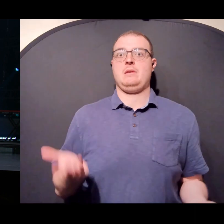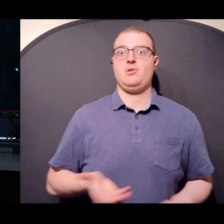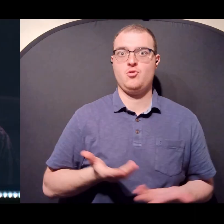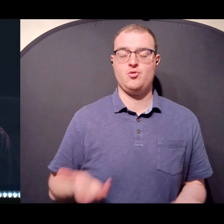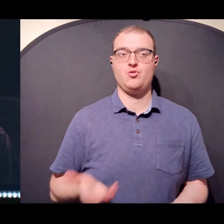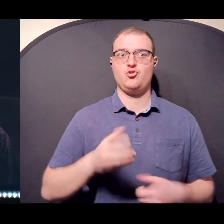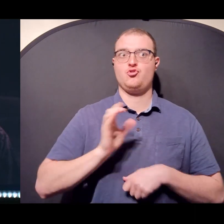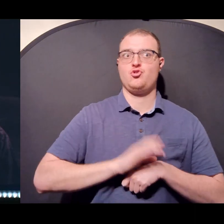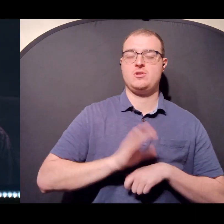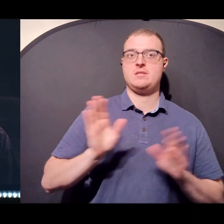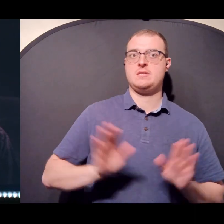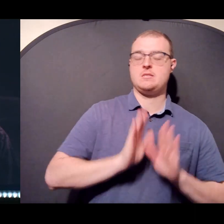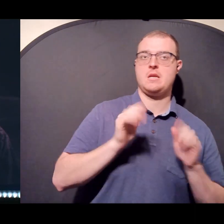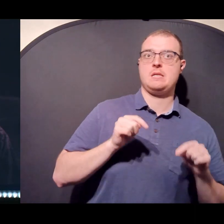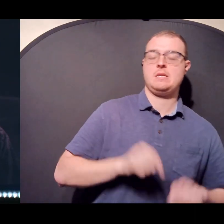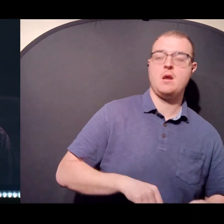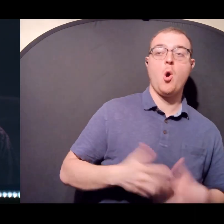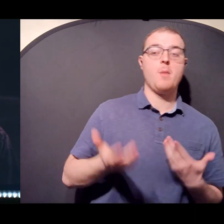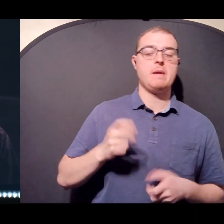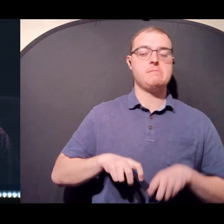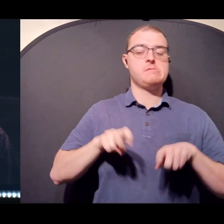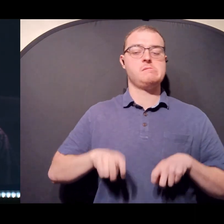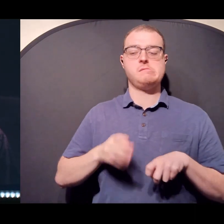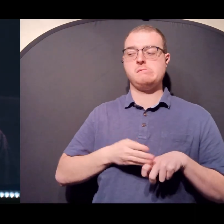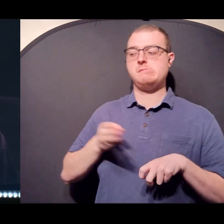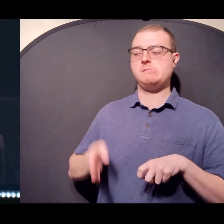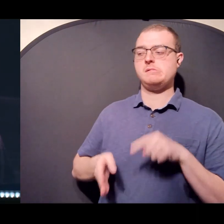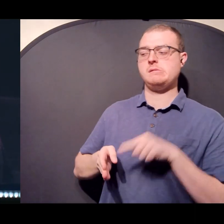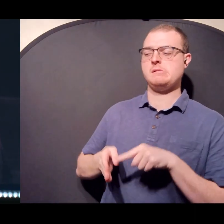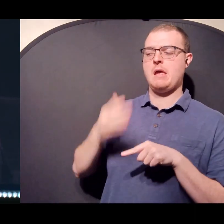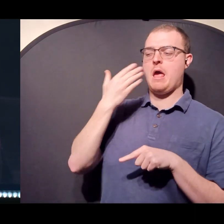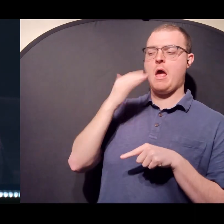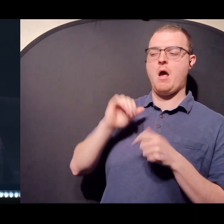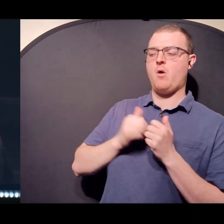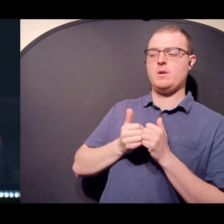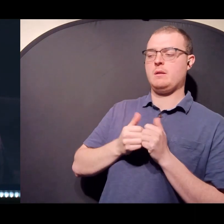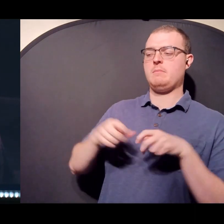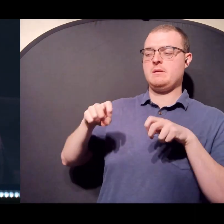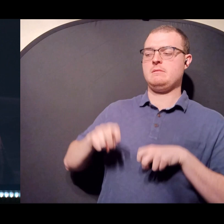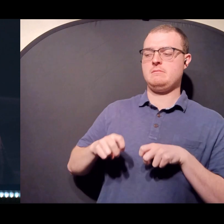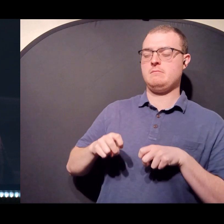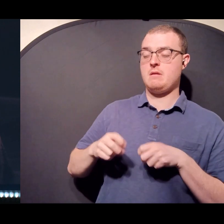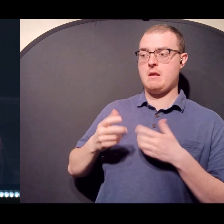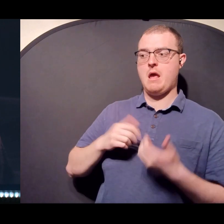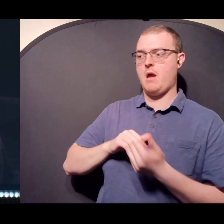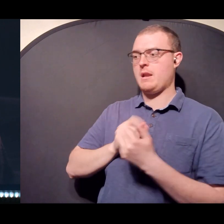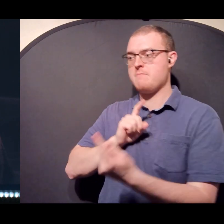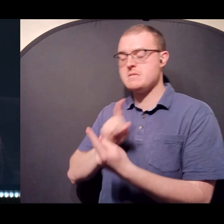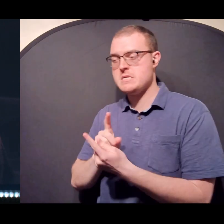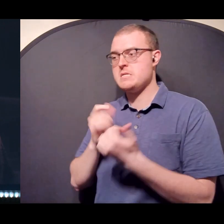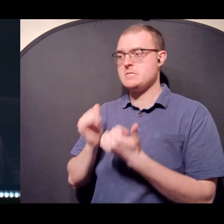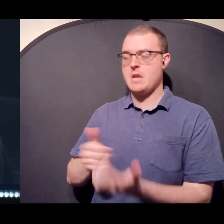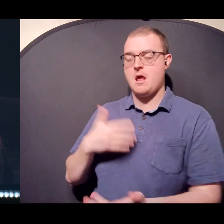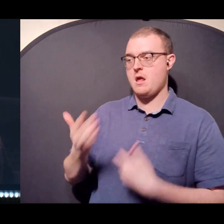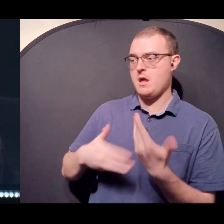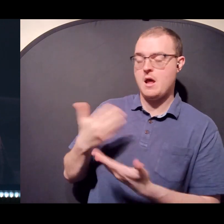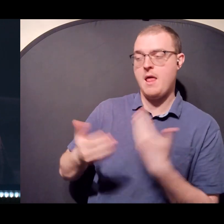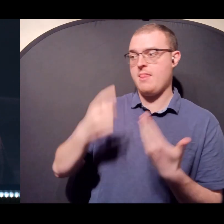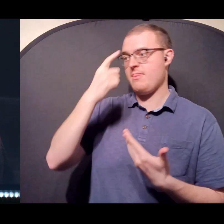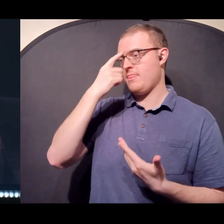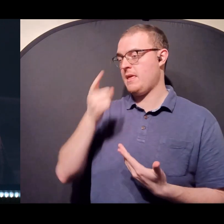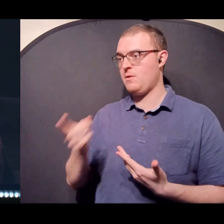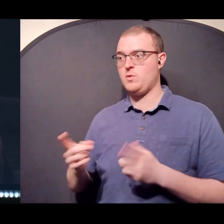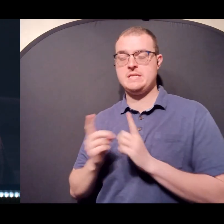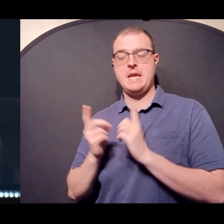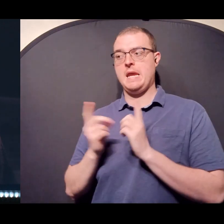can it be that I found myself here at church this Sunday? How can it be that I'm sitting next to this person here? I don't even know how I met this person, but all of a sudden we've been